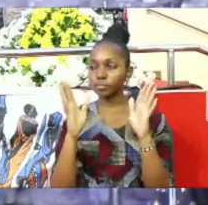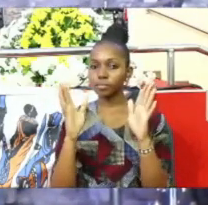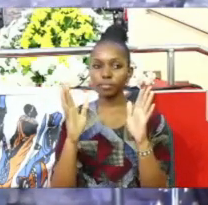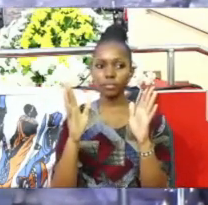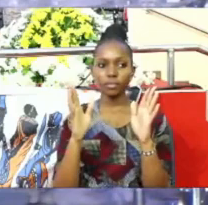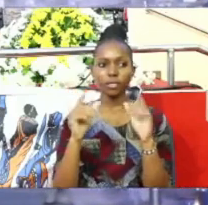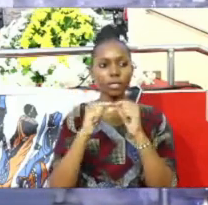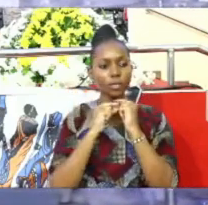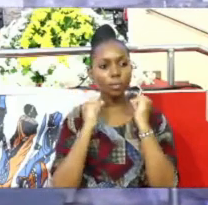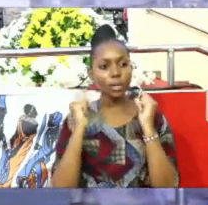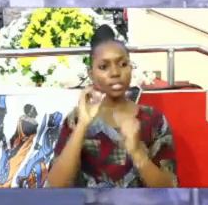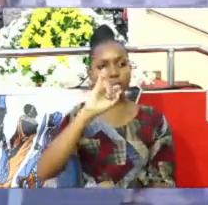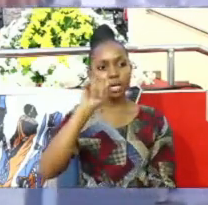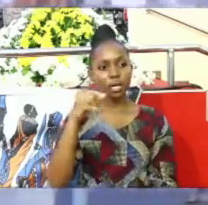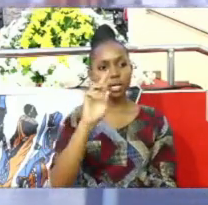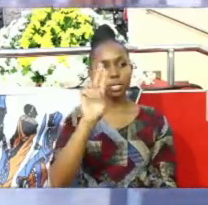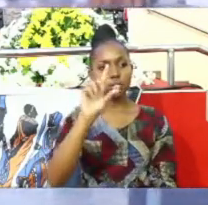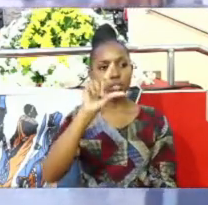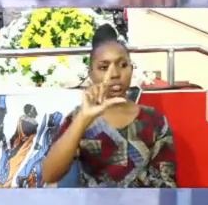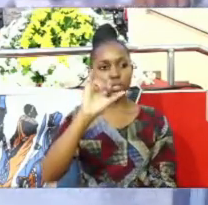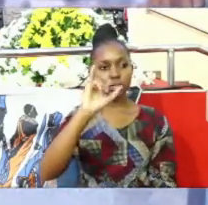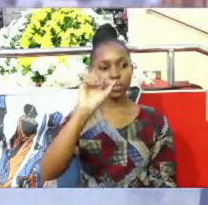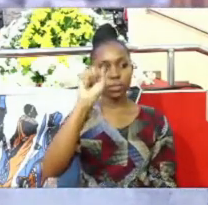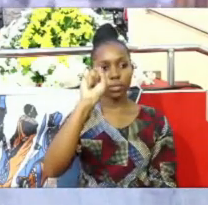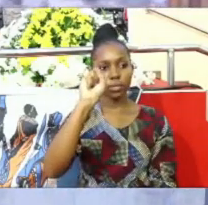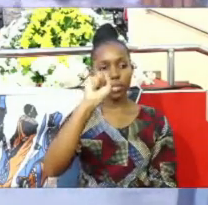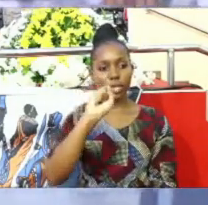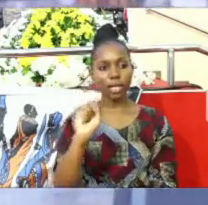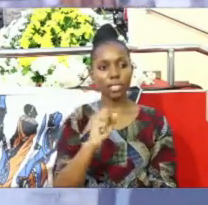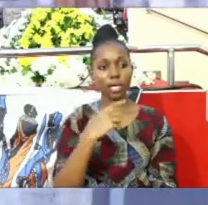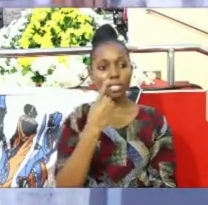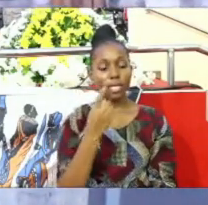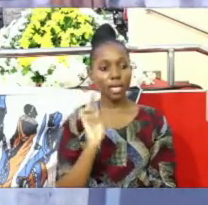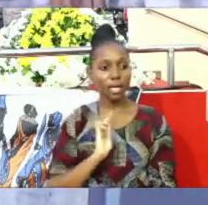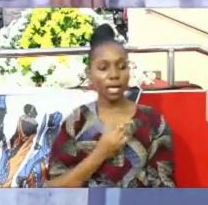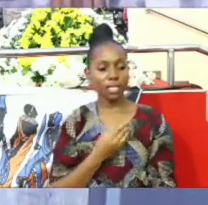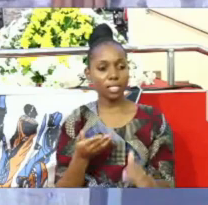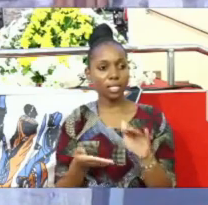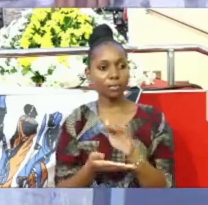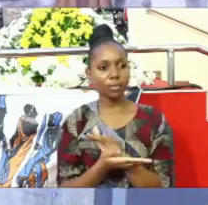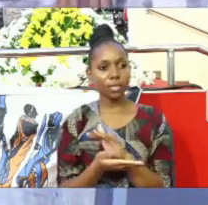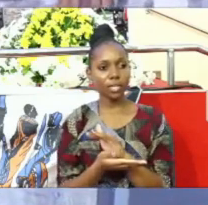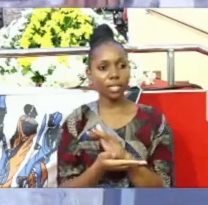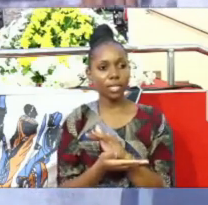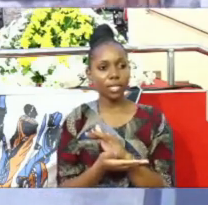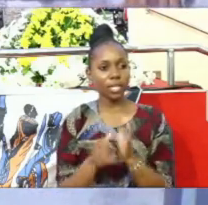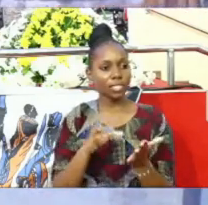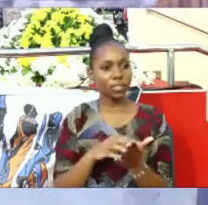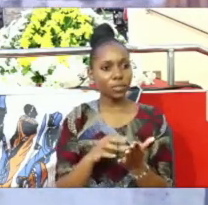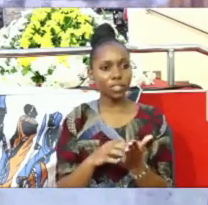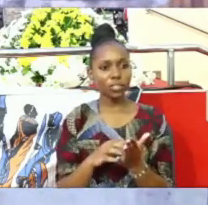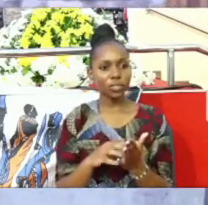Julius akatuambia asubuhi ya leo. Seasons do not last. Ya kwamba mihila haiishi milele. You may be going through the winter of your life. Unaweza